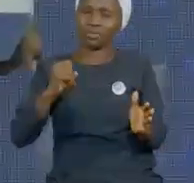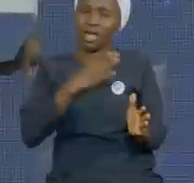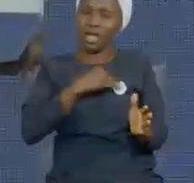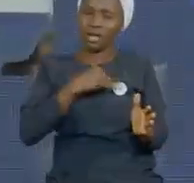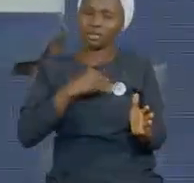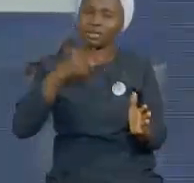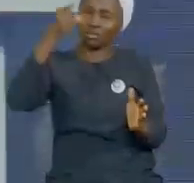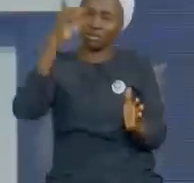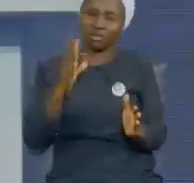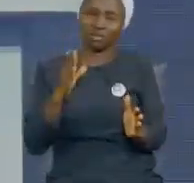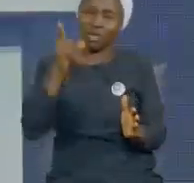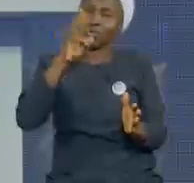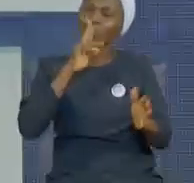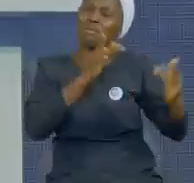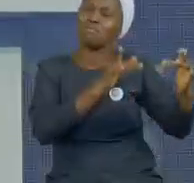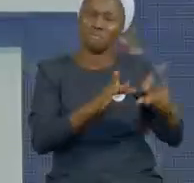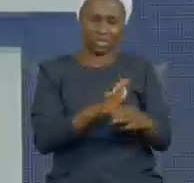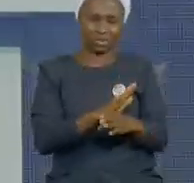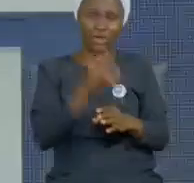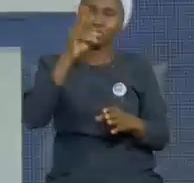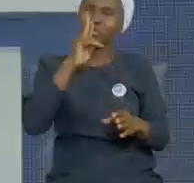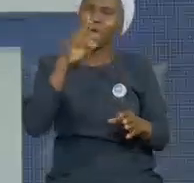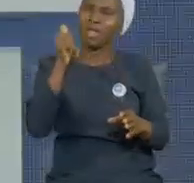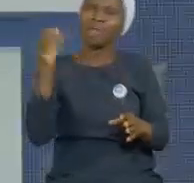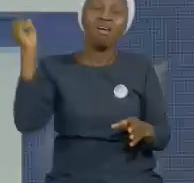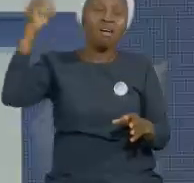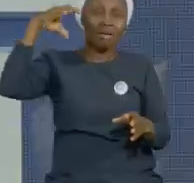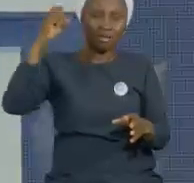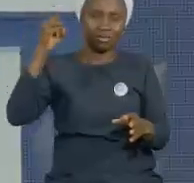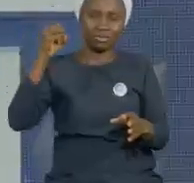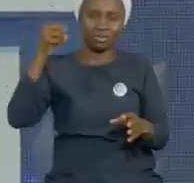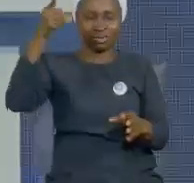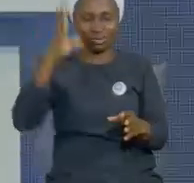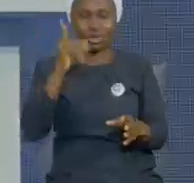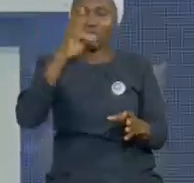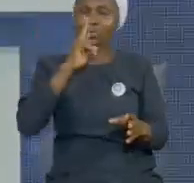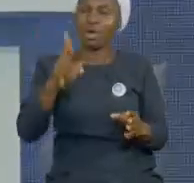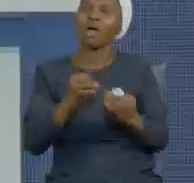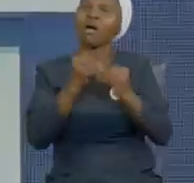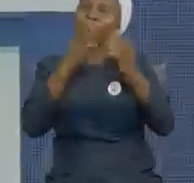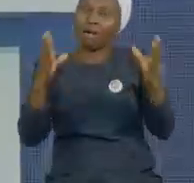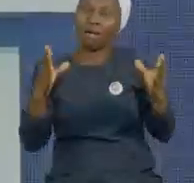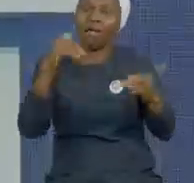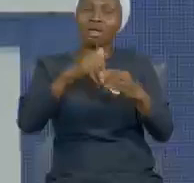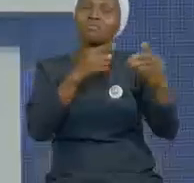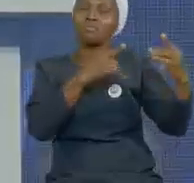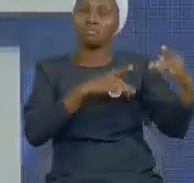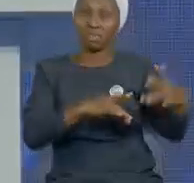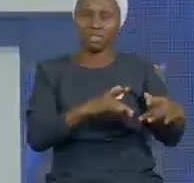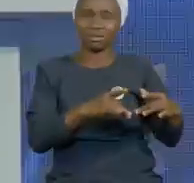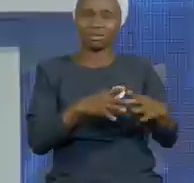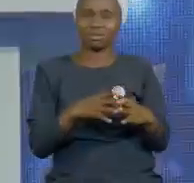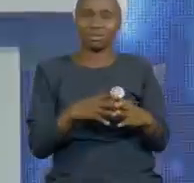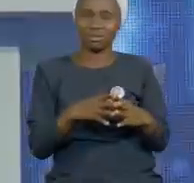You're a merciful God, a gracious God. You're plenteous in mercy.